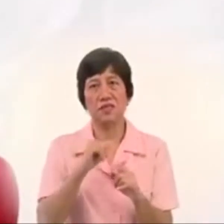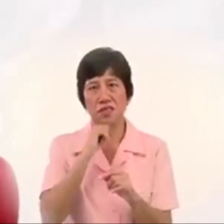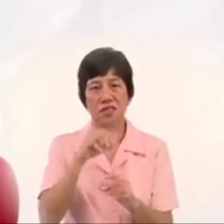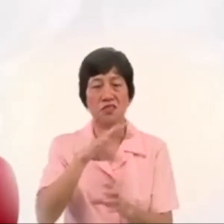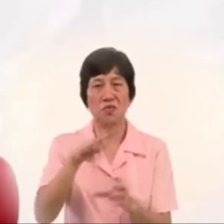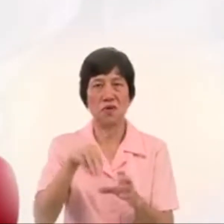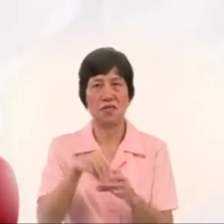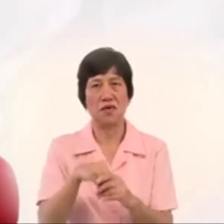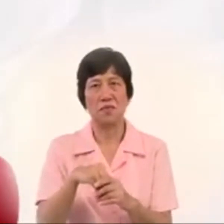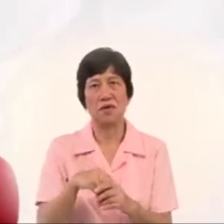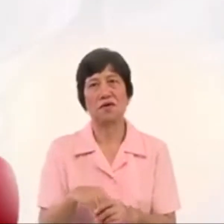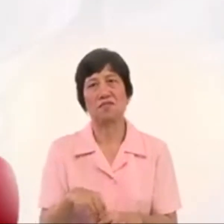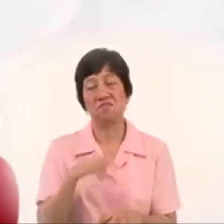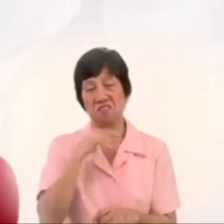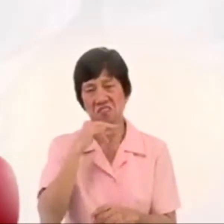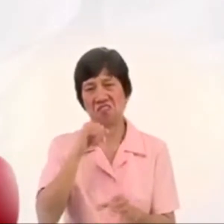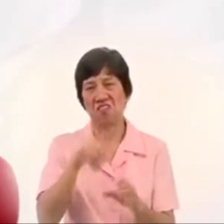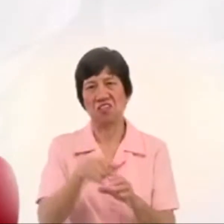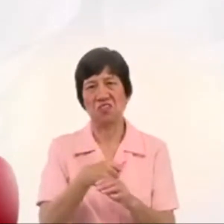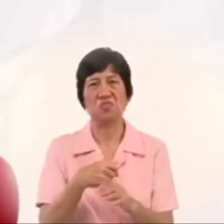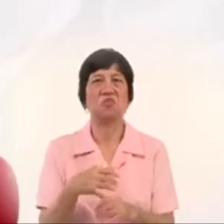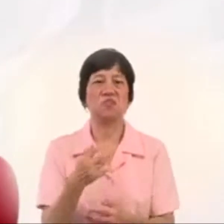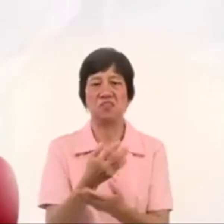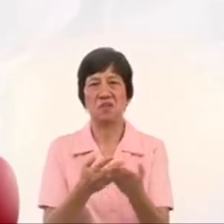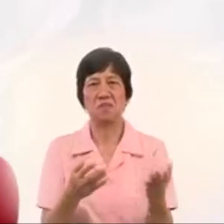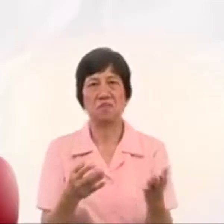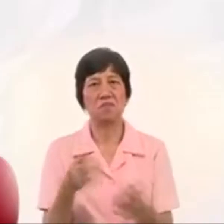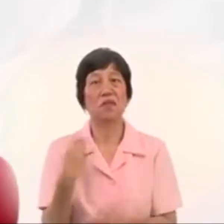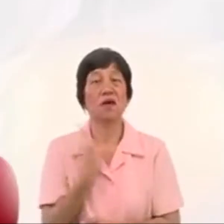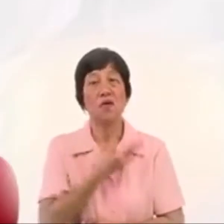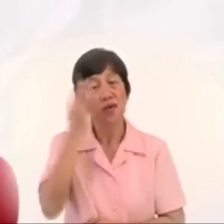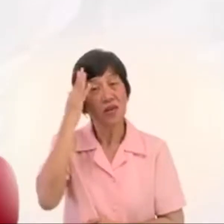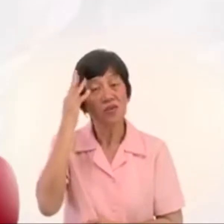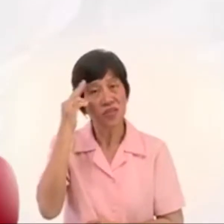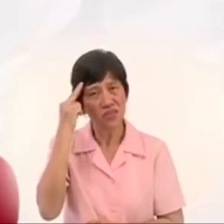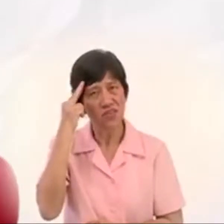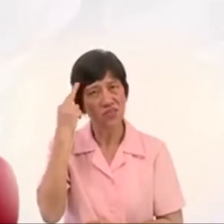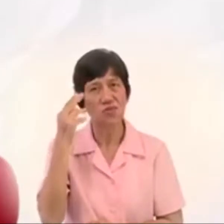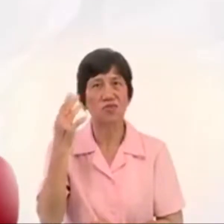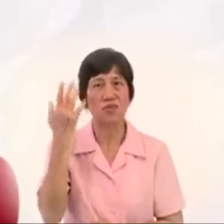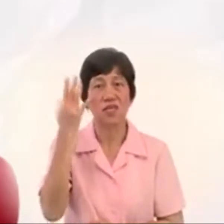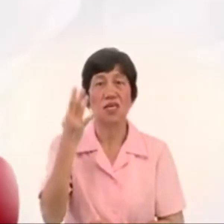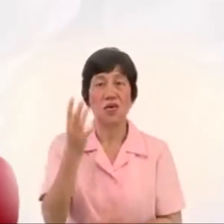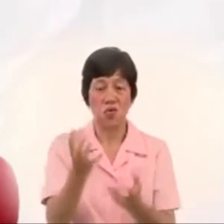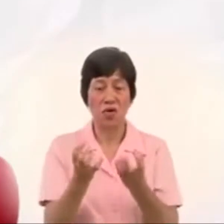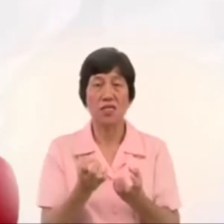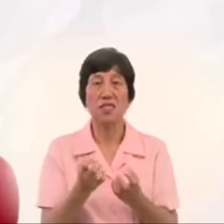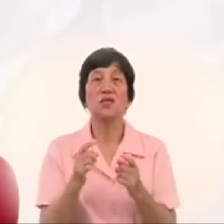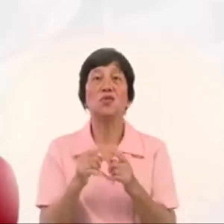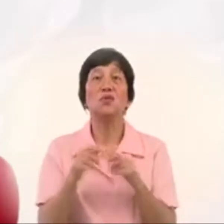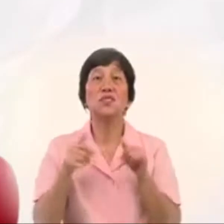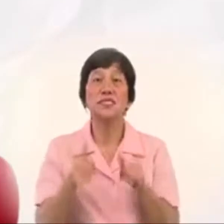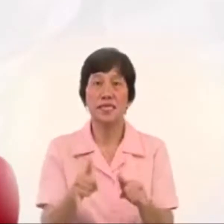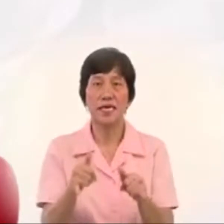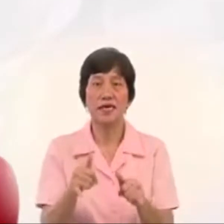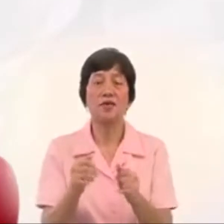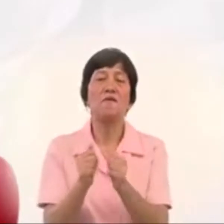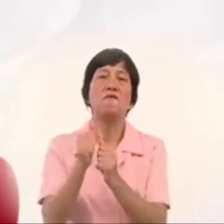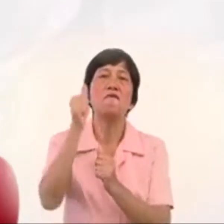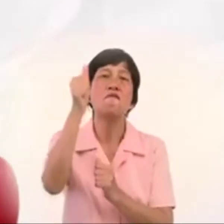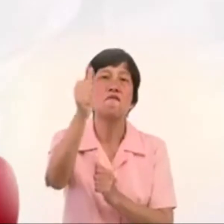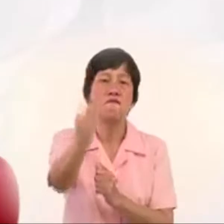He would not join them. Now we know the reason. He wanted to stay in this faraway place to